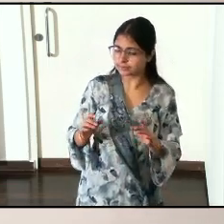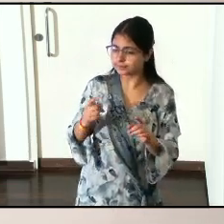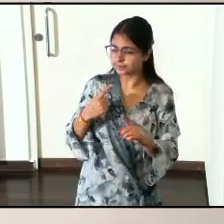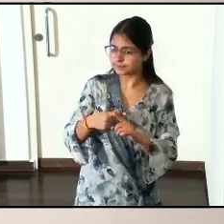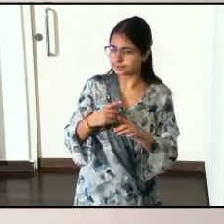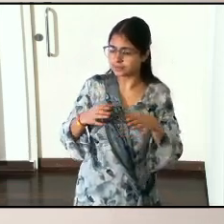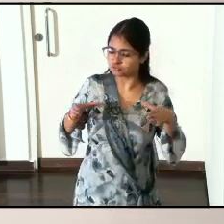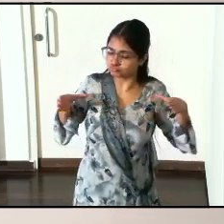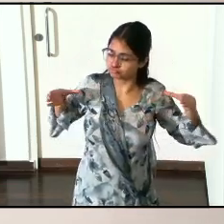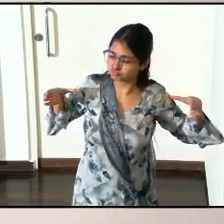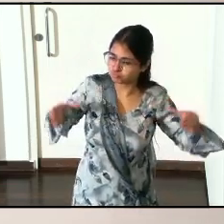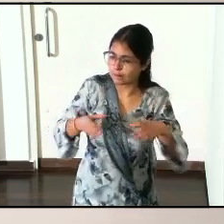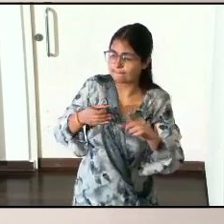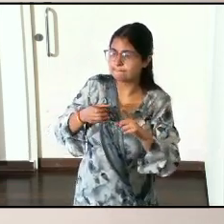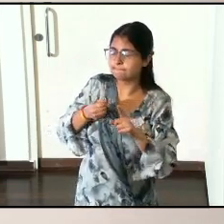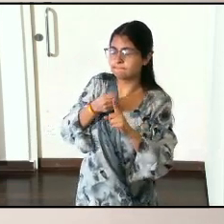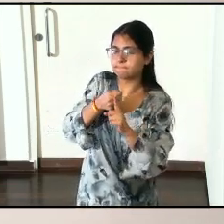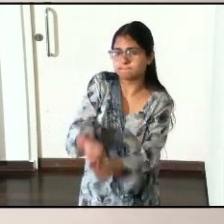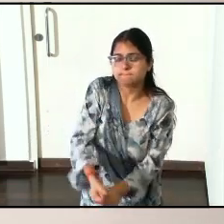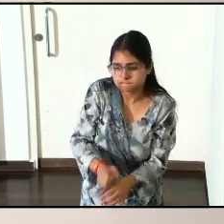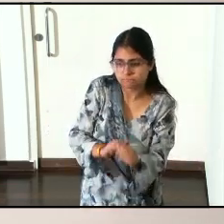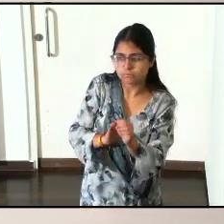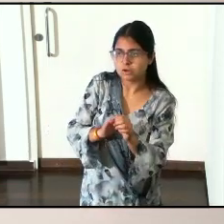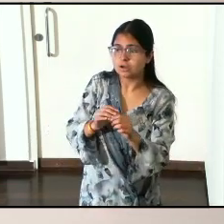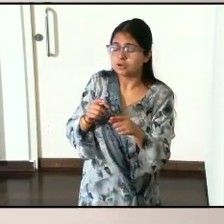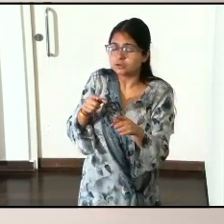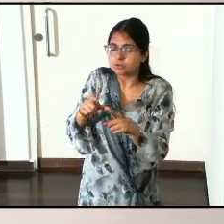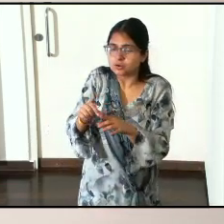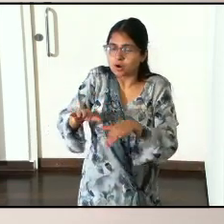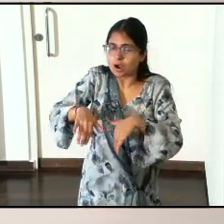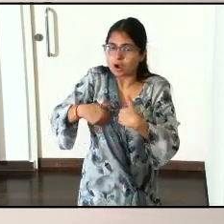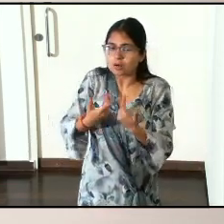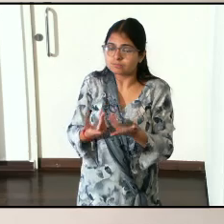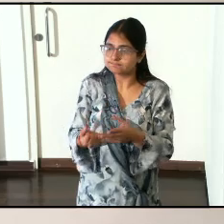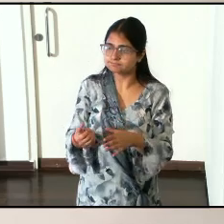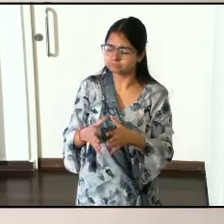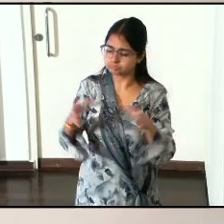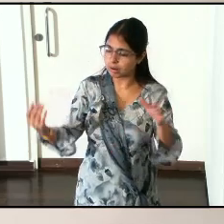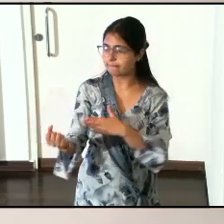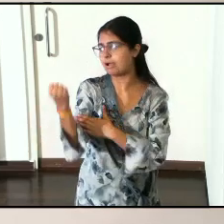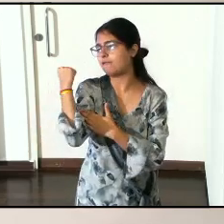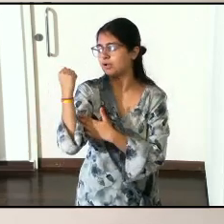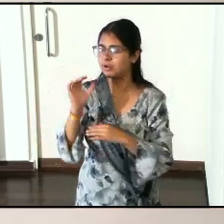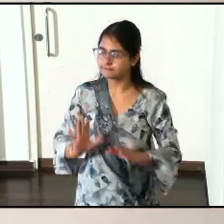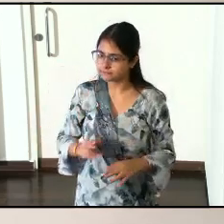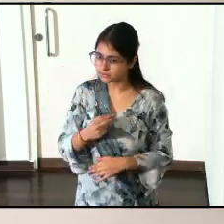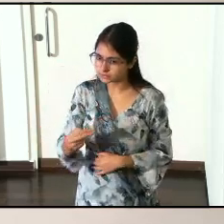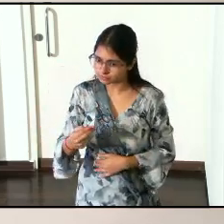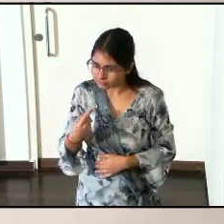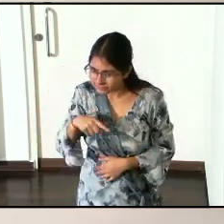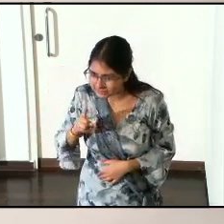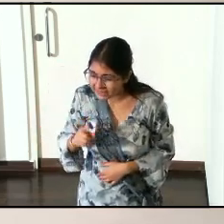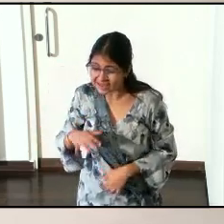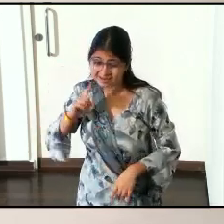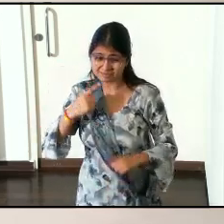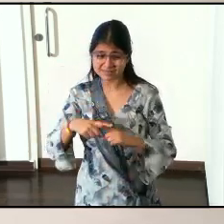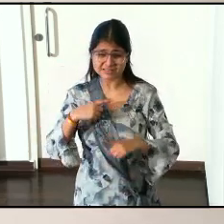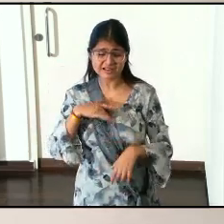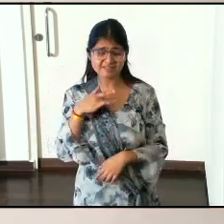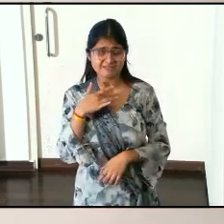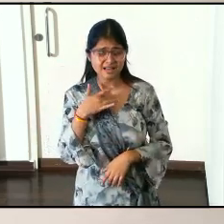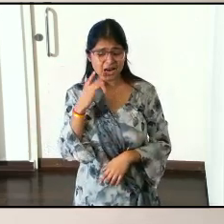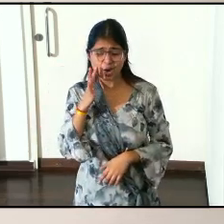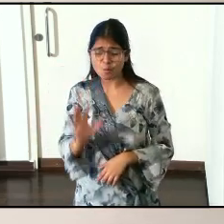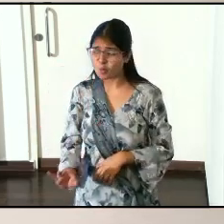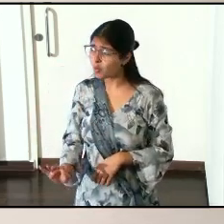is actually what brings the biggest powers to their knees, right? And I think it's important